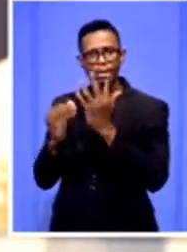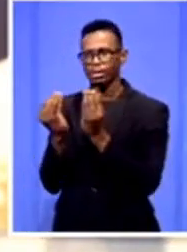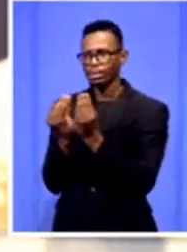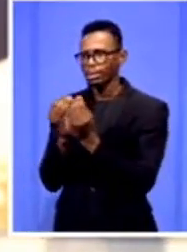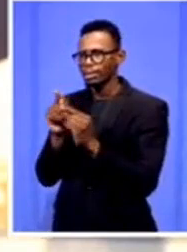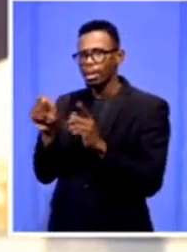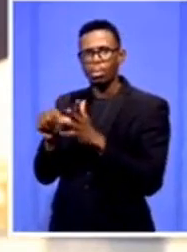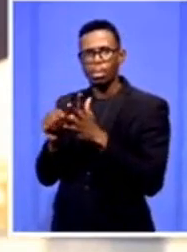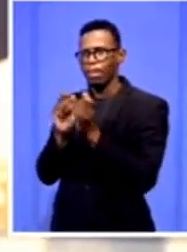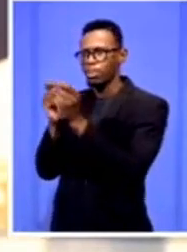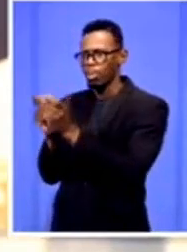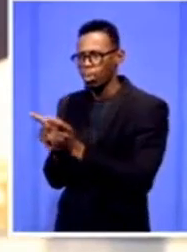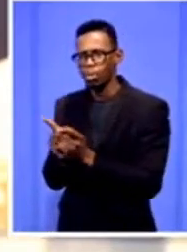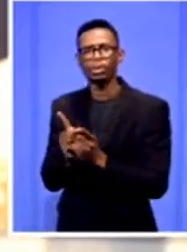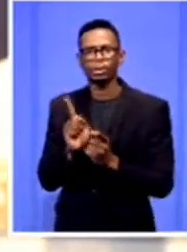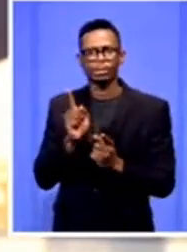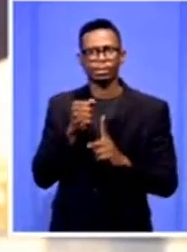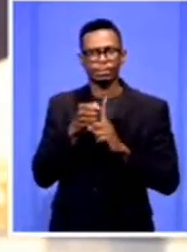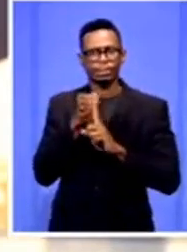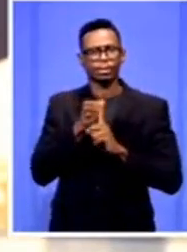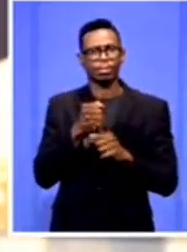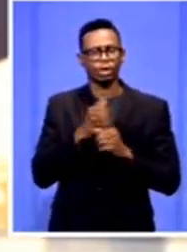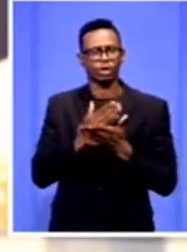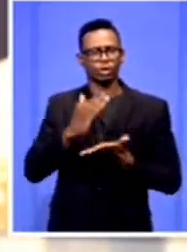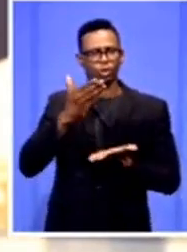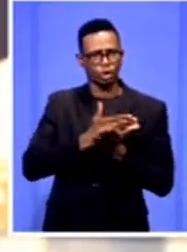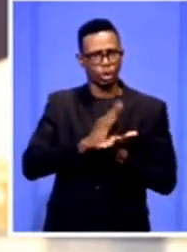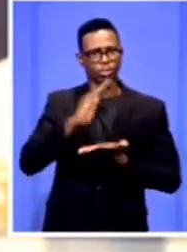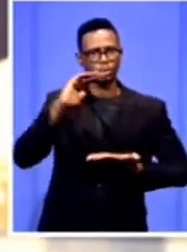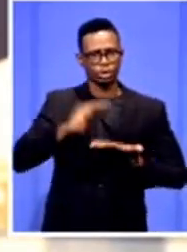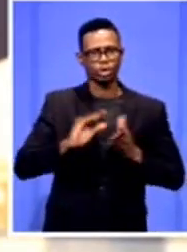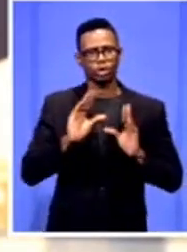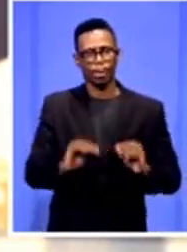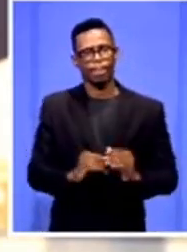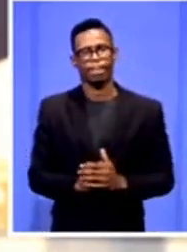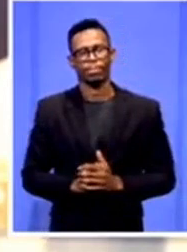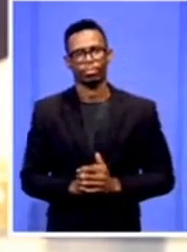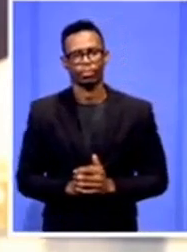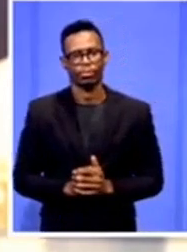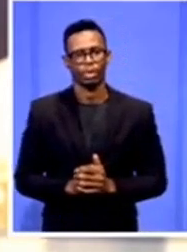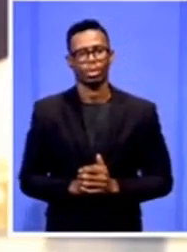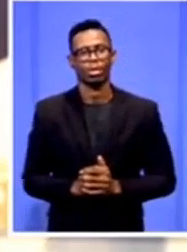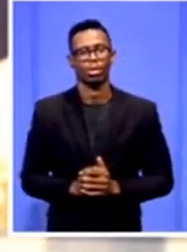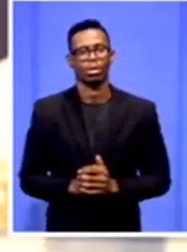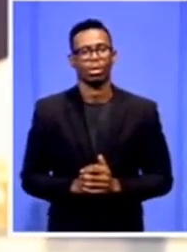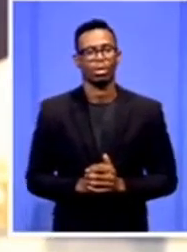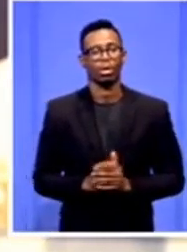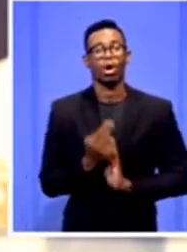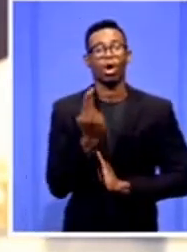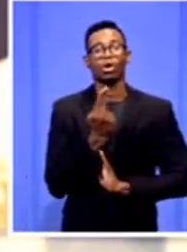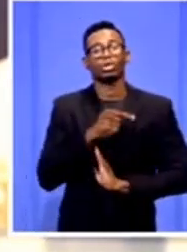Honorable Speaker, the dominant land use in the Free State is agriculture with great